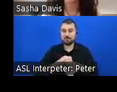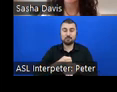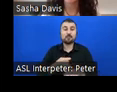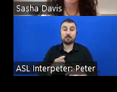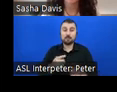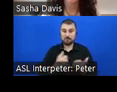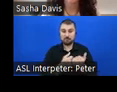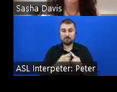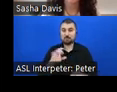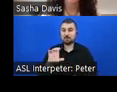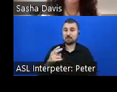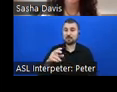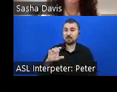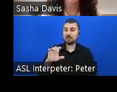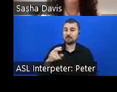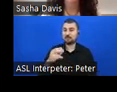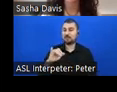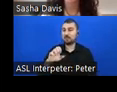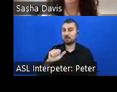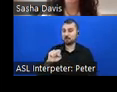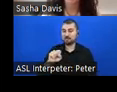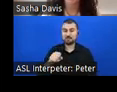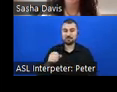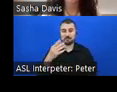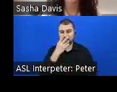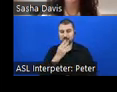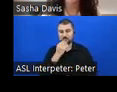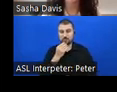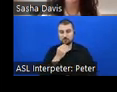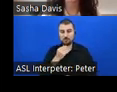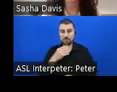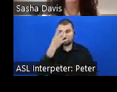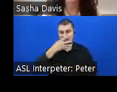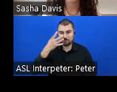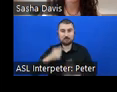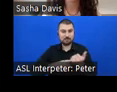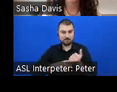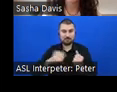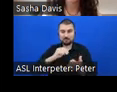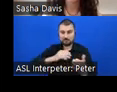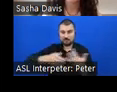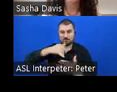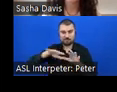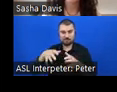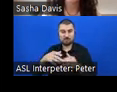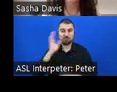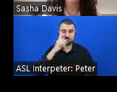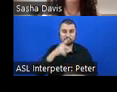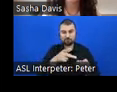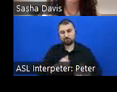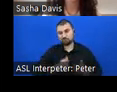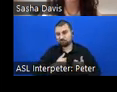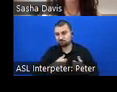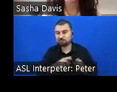by HAHS, which is the Hebrew Immigrant Aid Society, in finding lodgings and